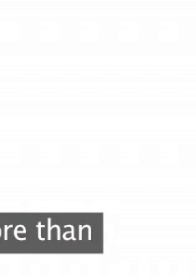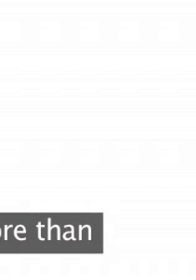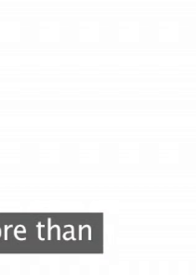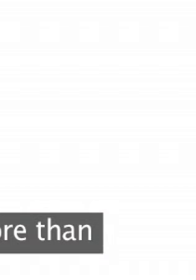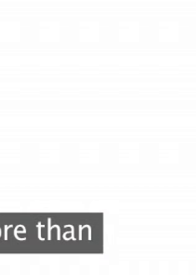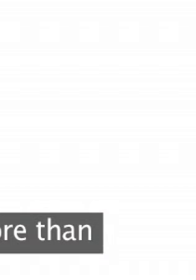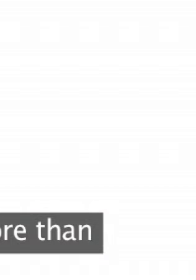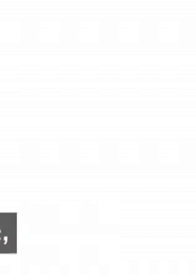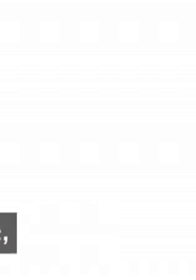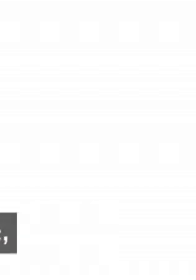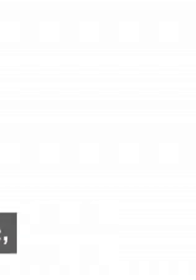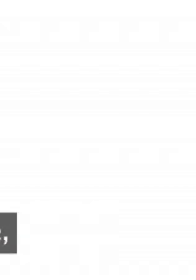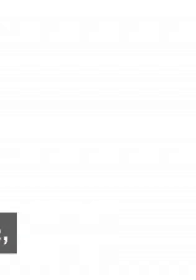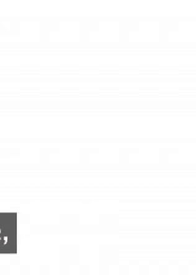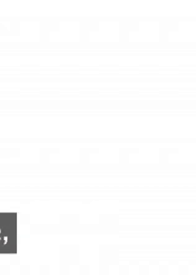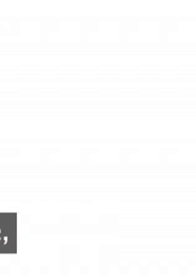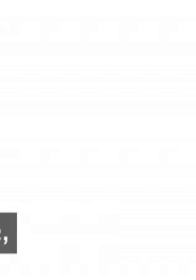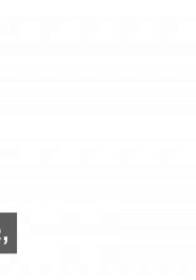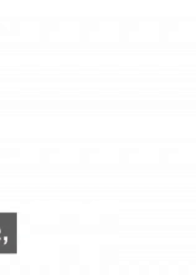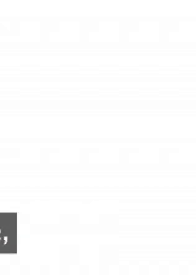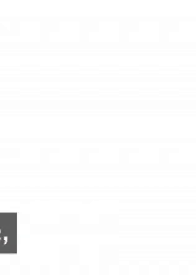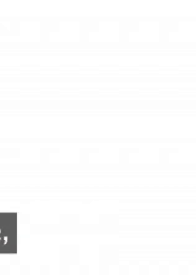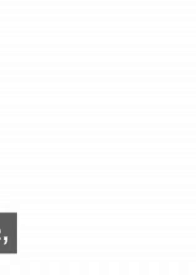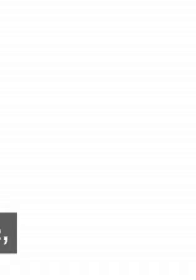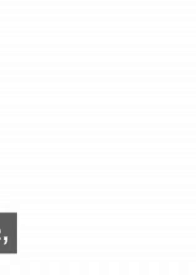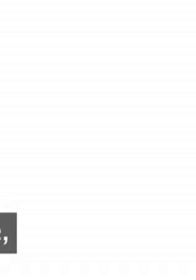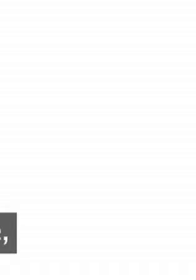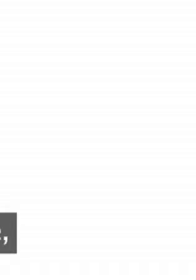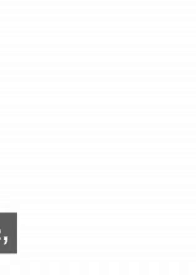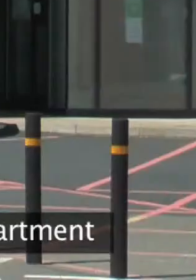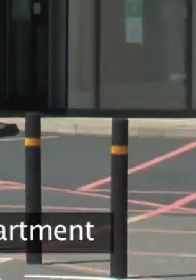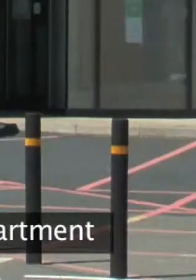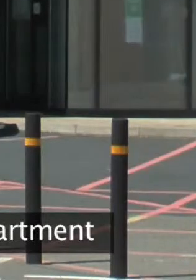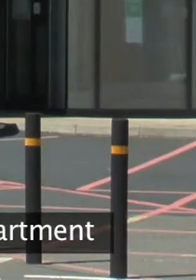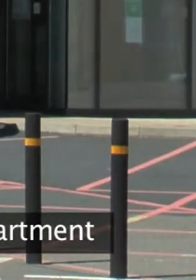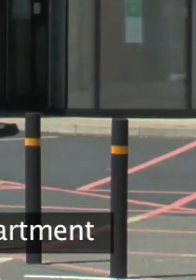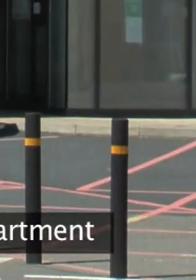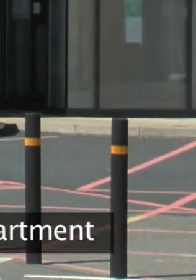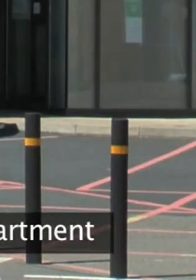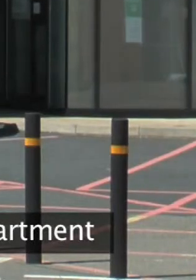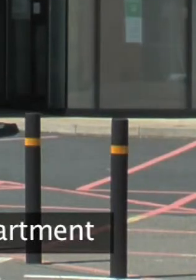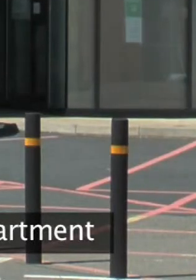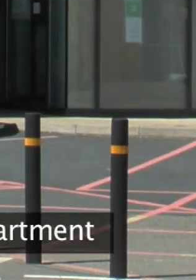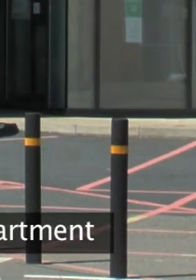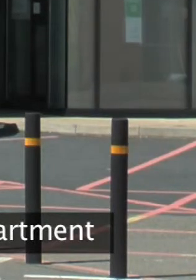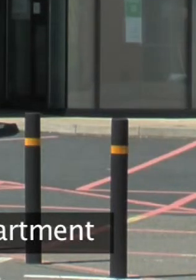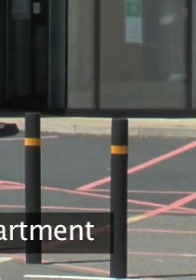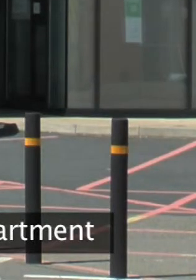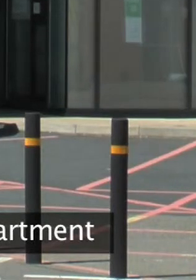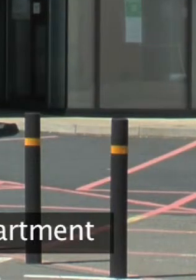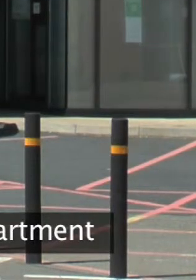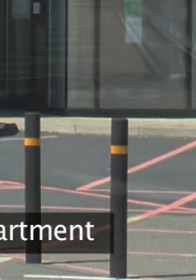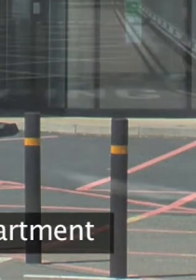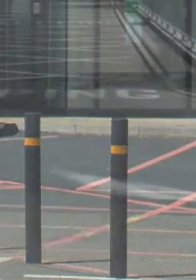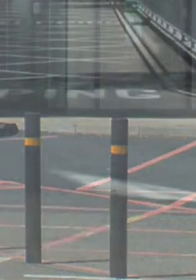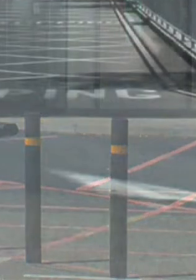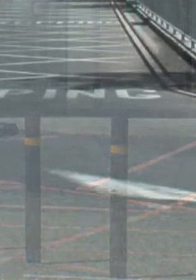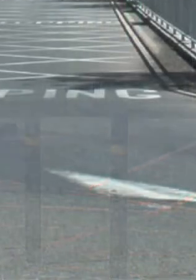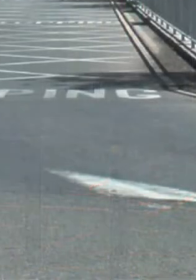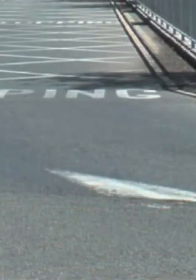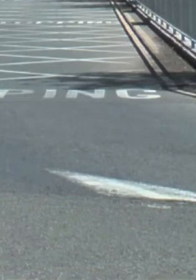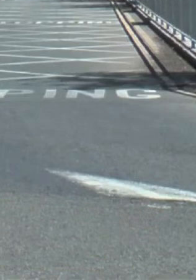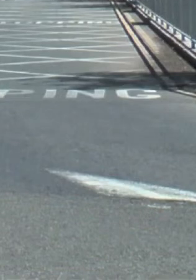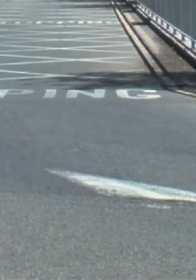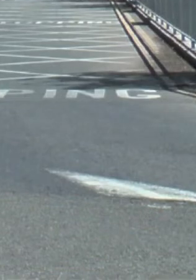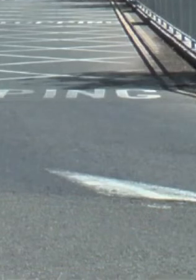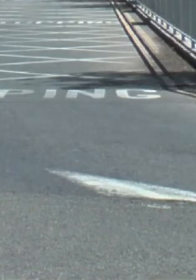treatment to a population of more than 400,000 people across North Derbyshire, seeing upwards of 90,000 patients in our emergency department per year,